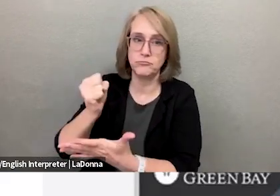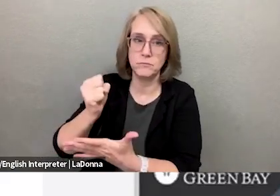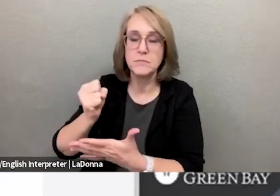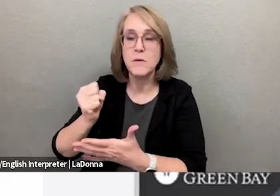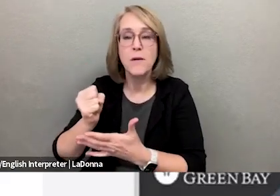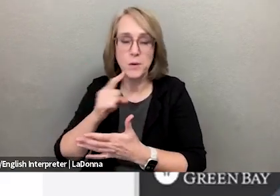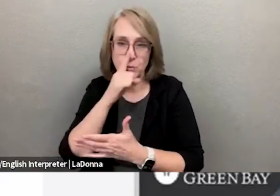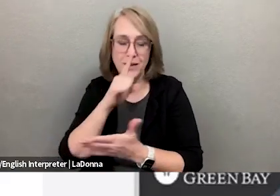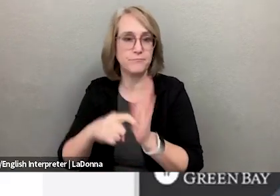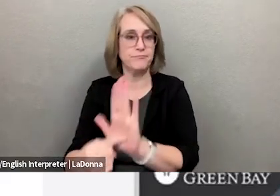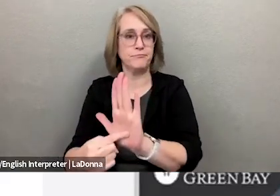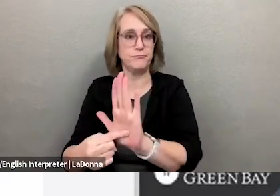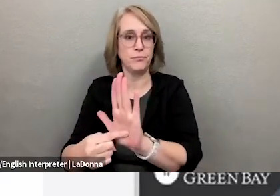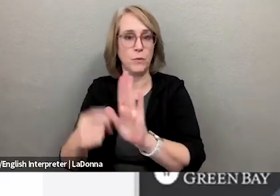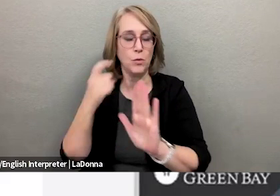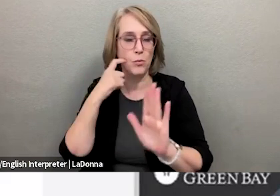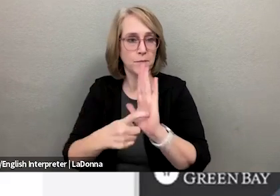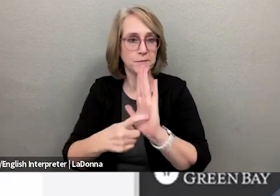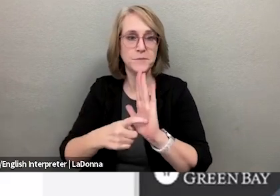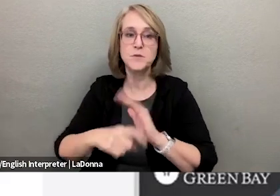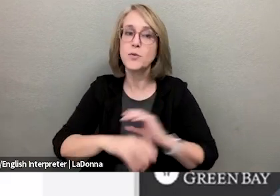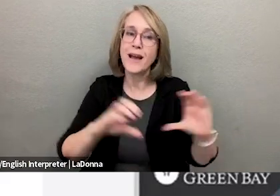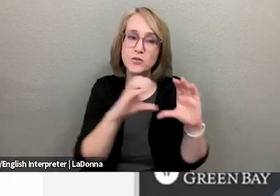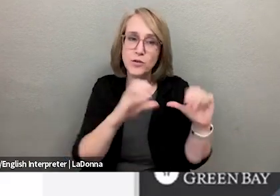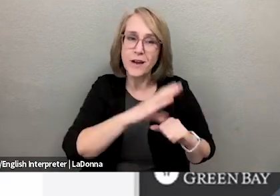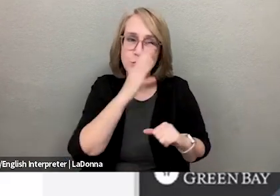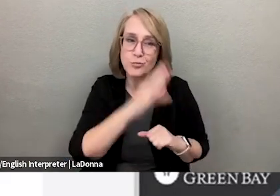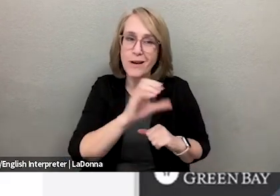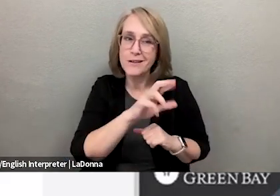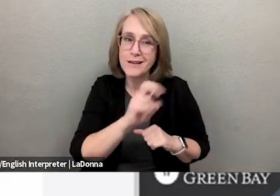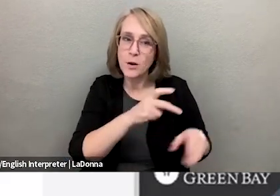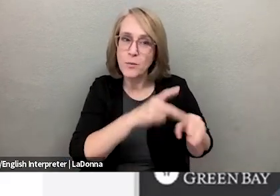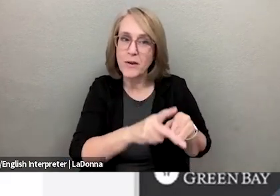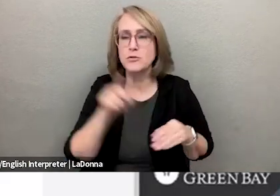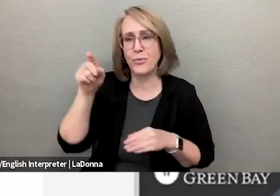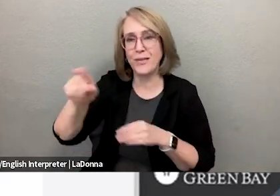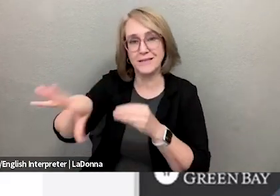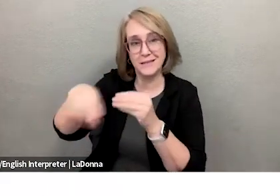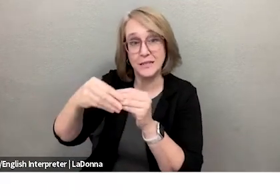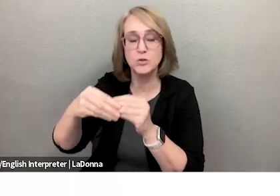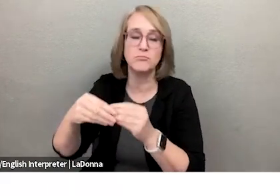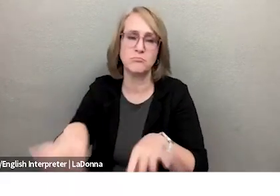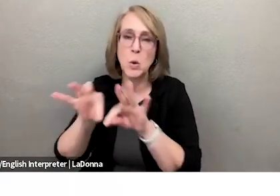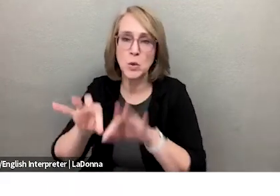bringing that recognition to our certified direct care professionals has been an important step. Next, please.